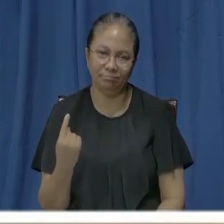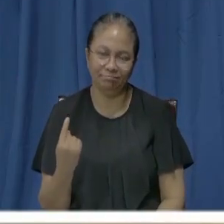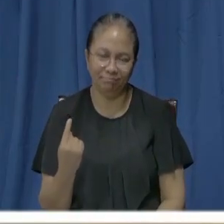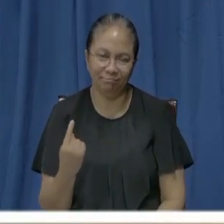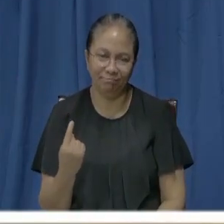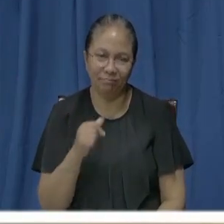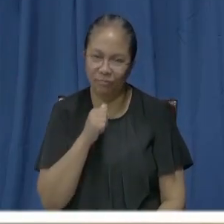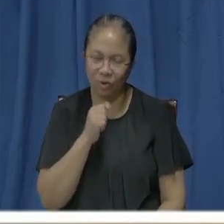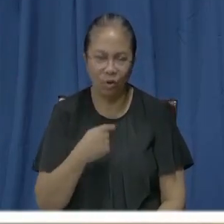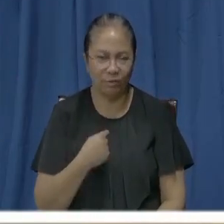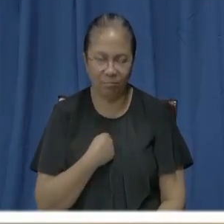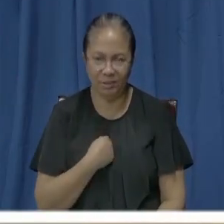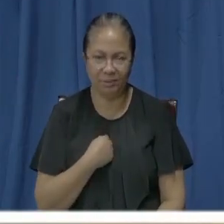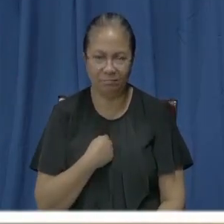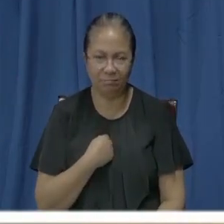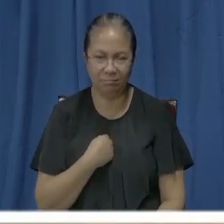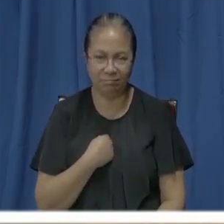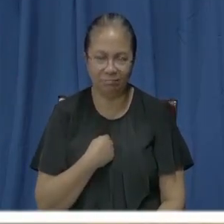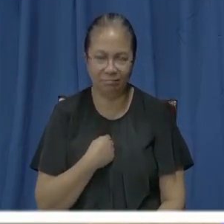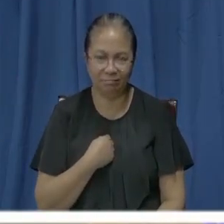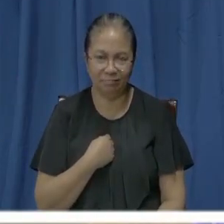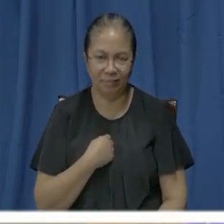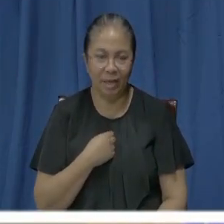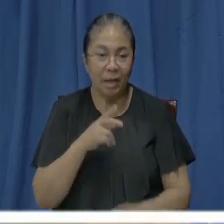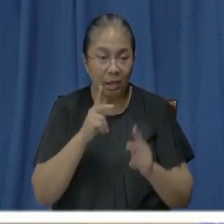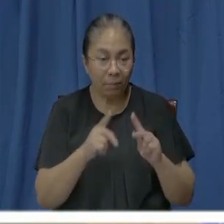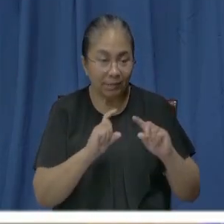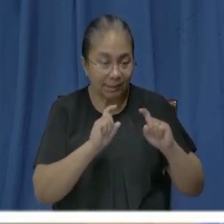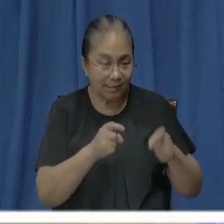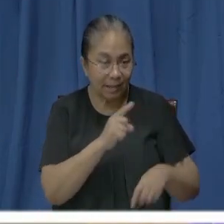The sin, yes, the person, no.